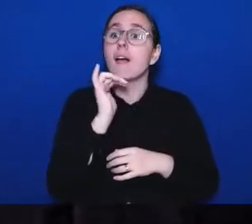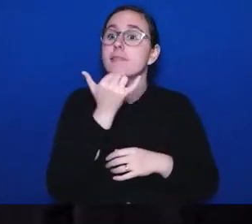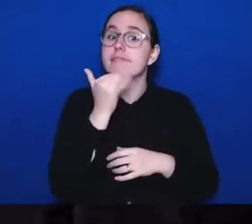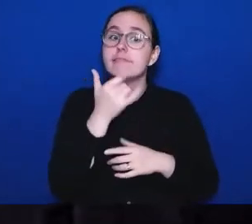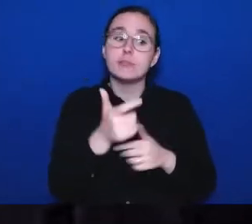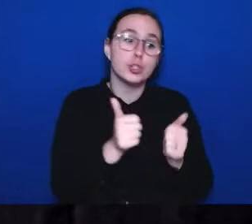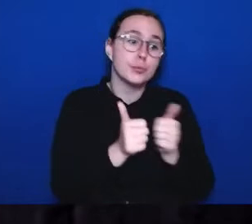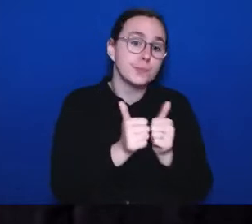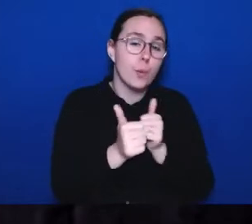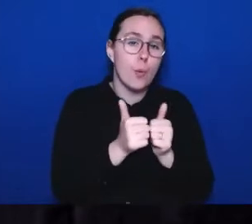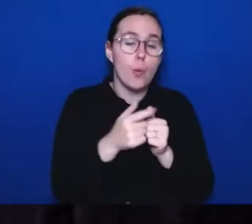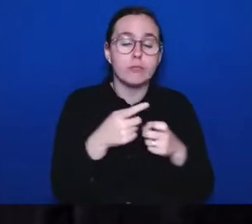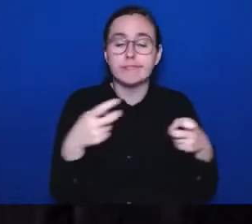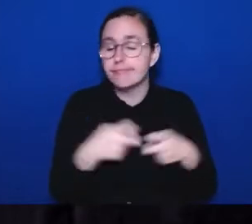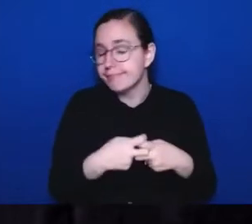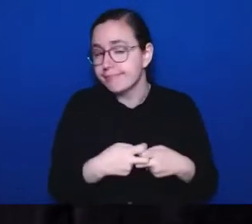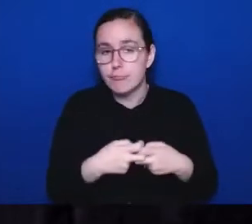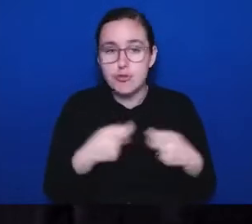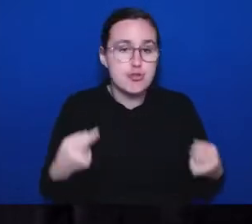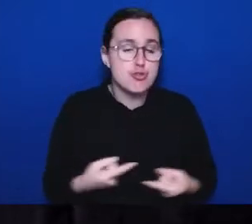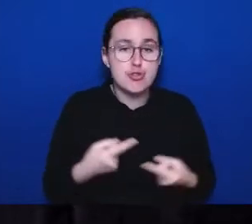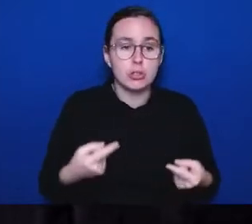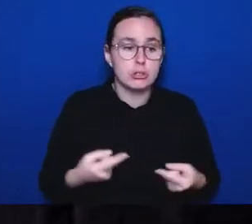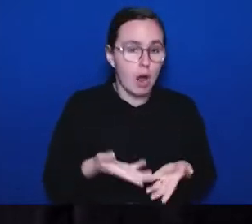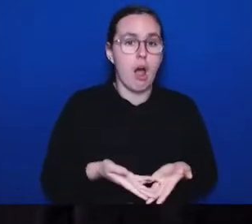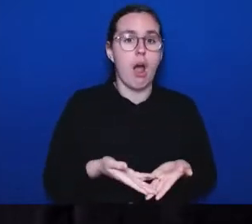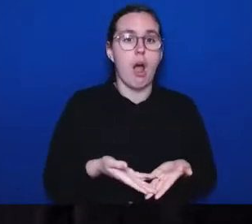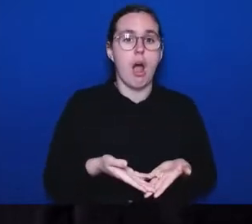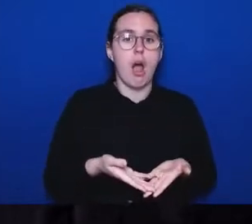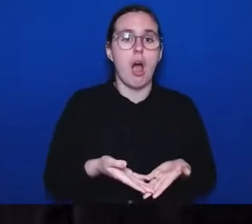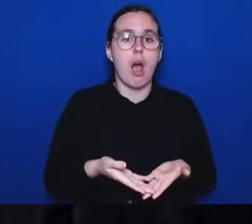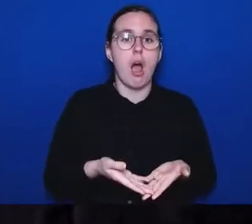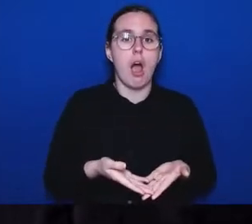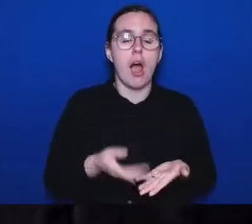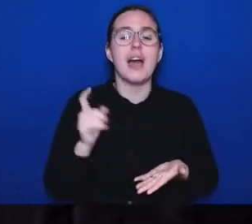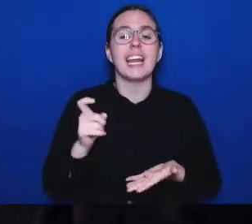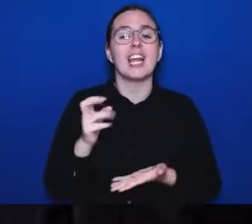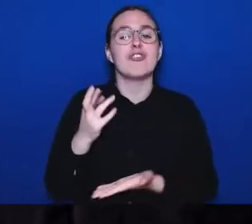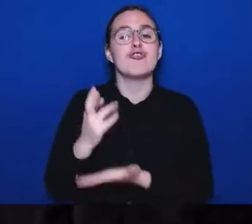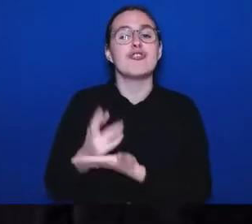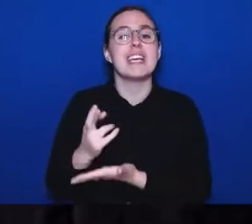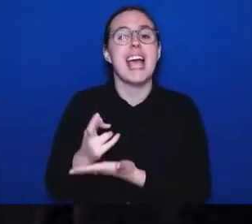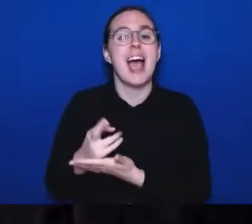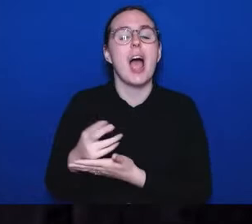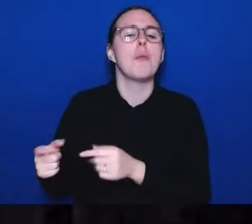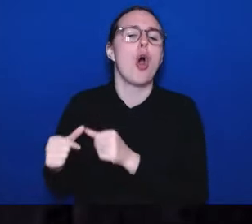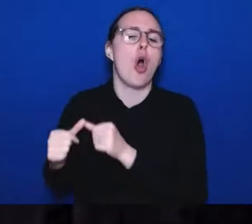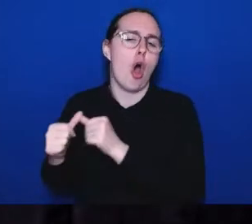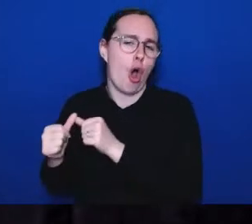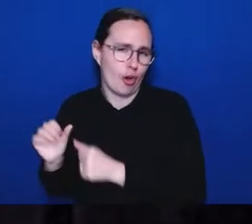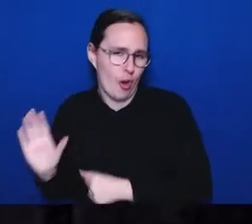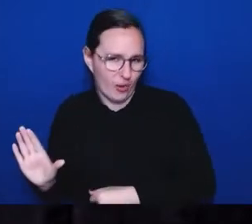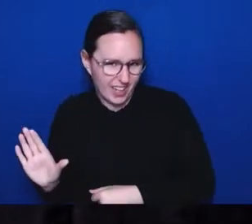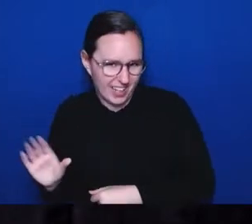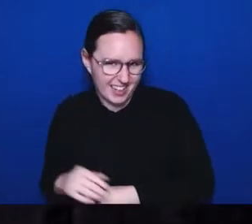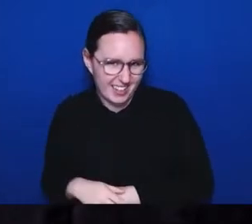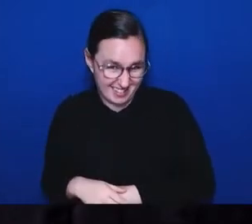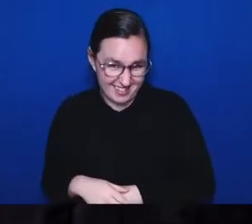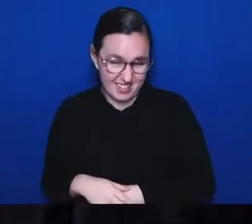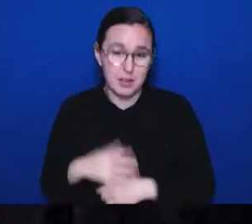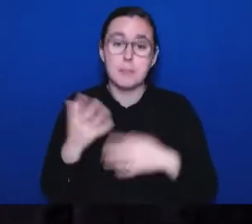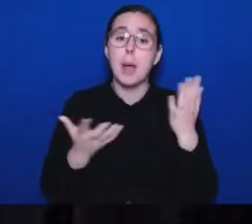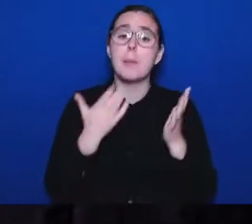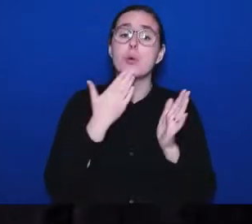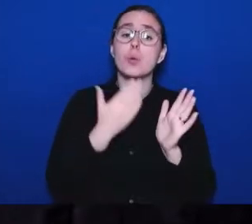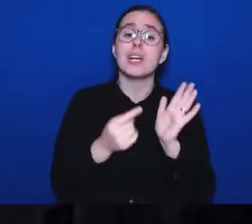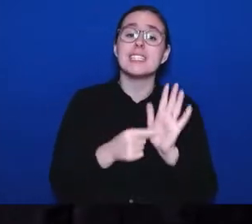out episodic care. Younger communities, you can imagine what some of them might be in BC. I think Nelson's probably an example of that. And you have communities such